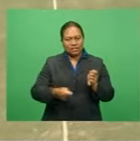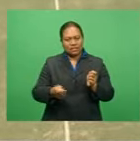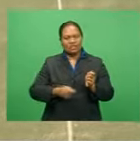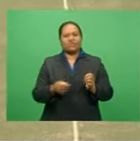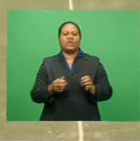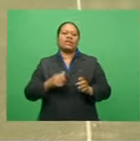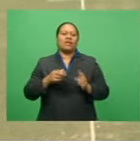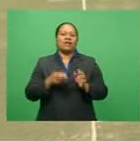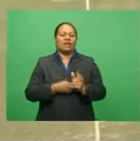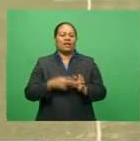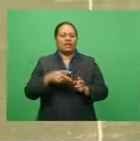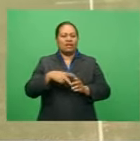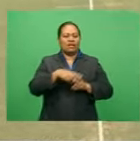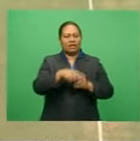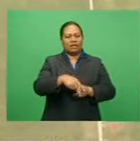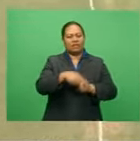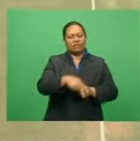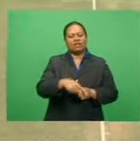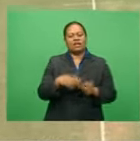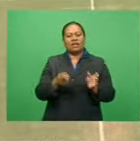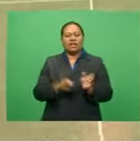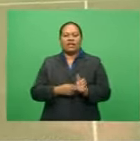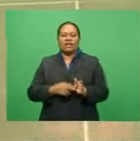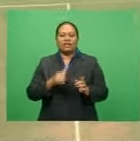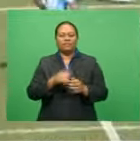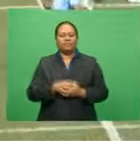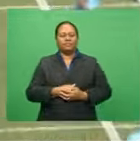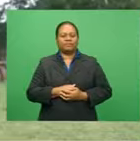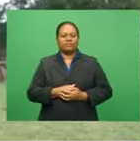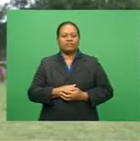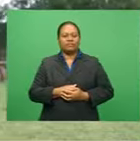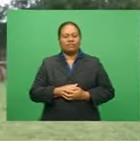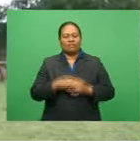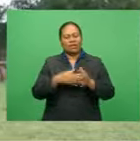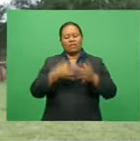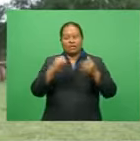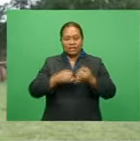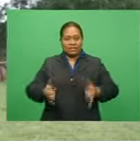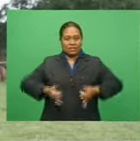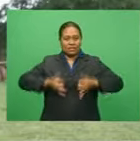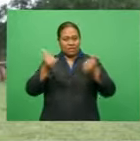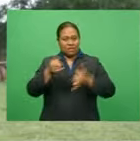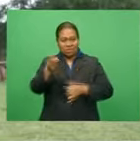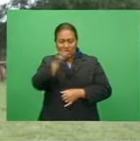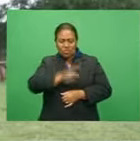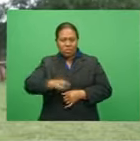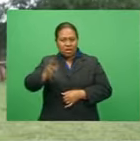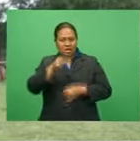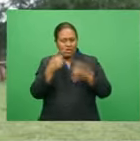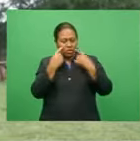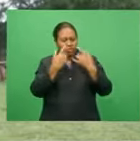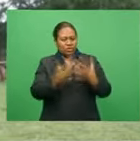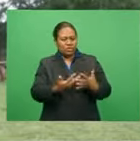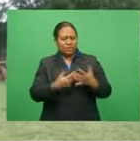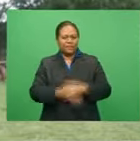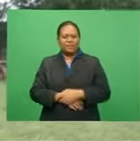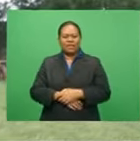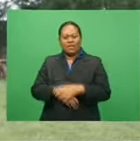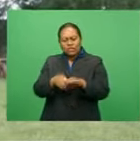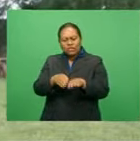this from the starting of the skipper rounds, and we